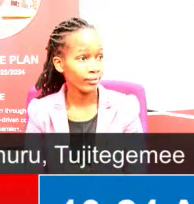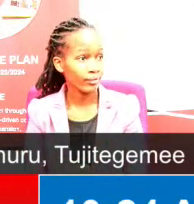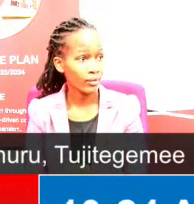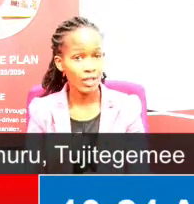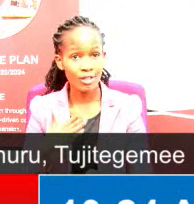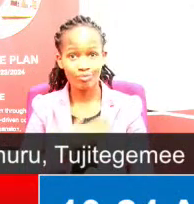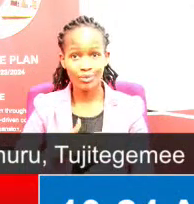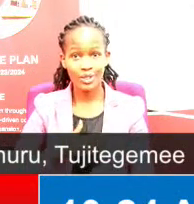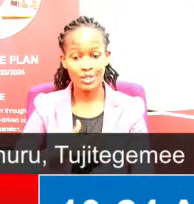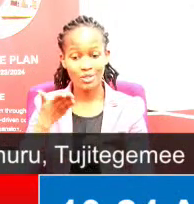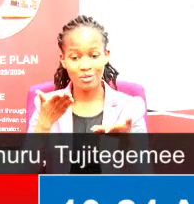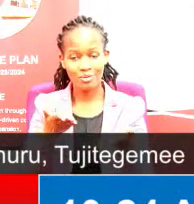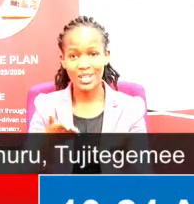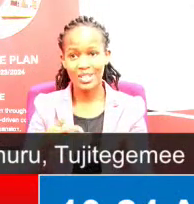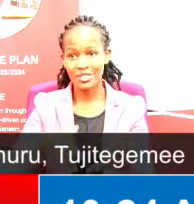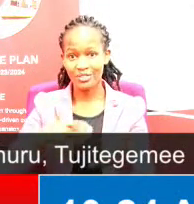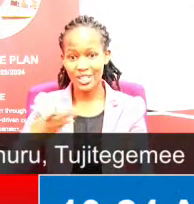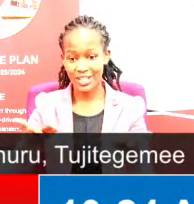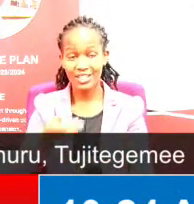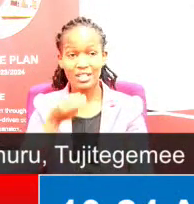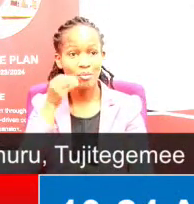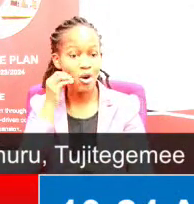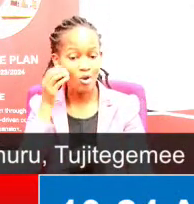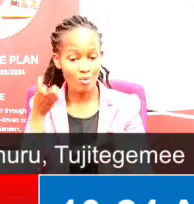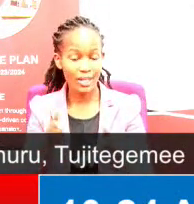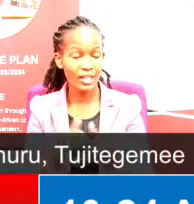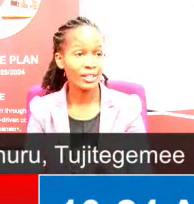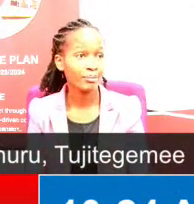to feel at home.